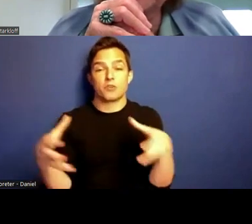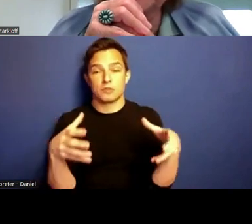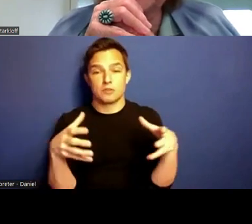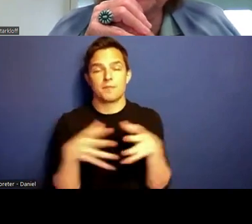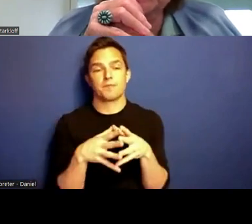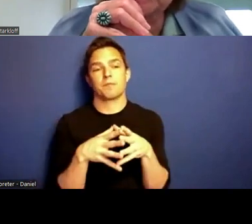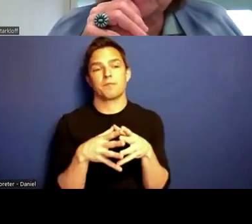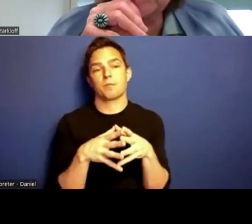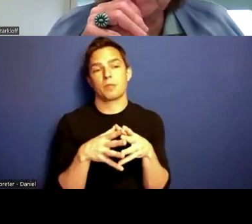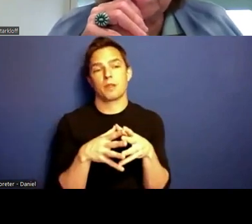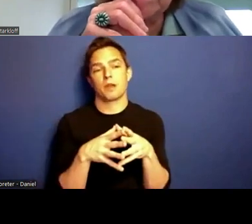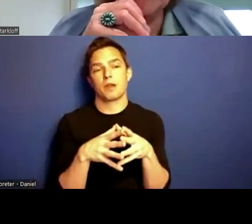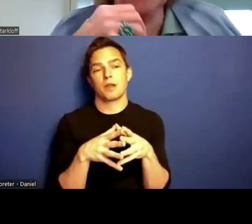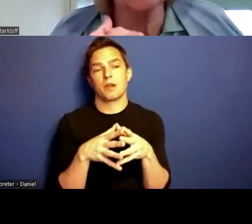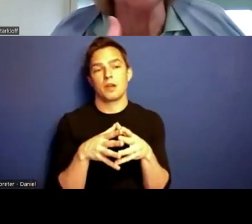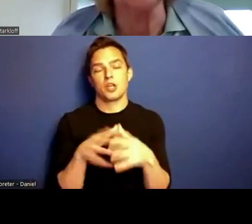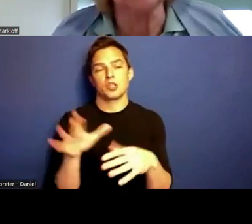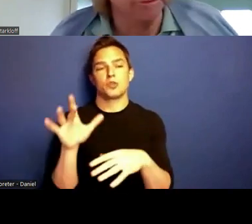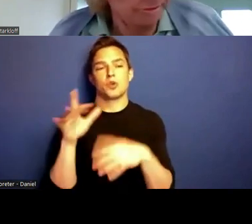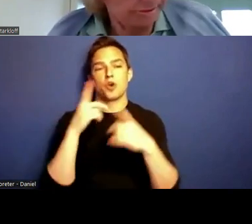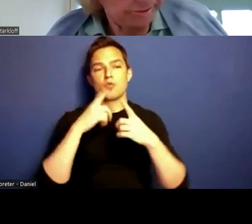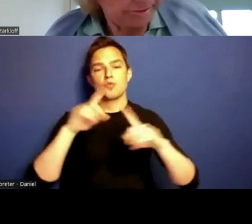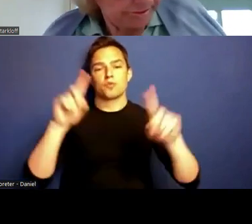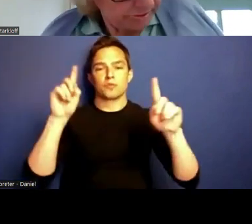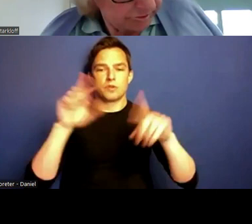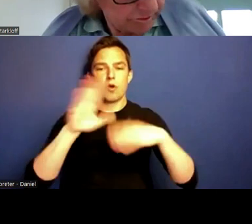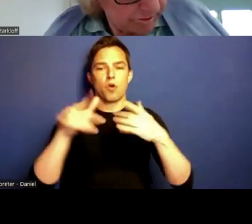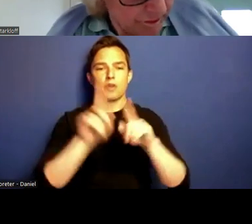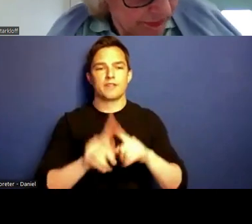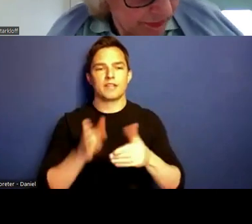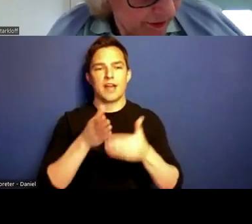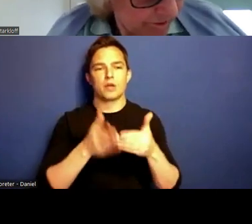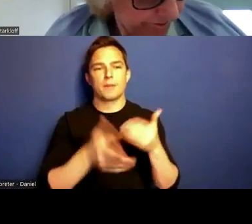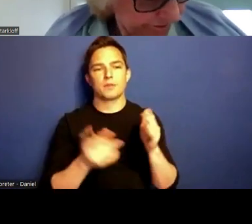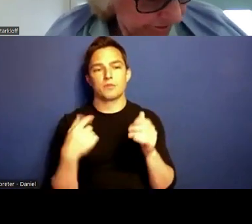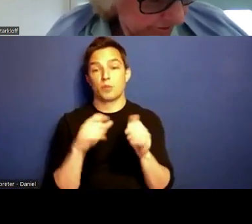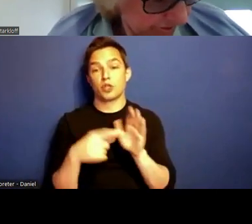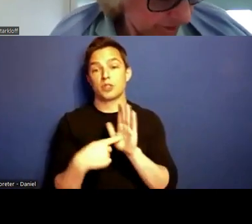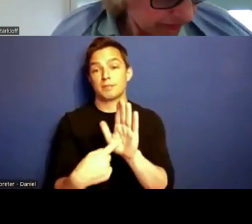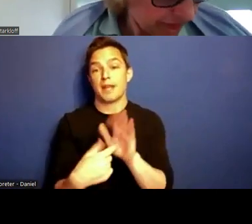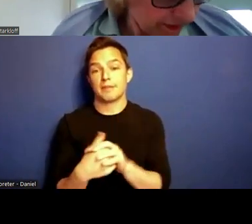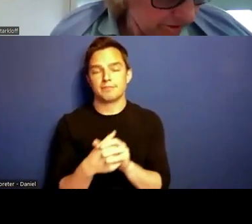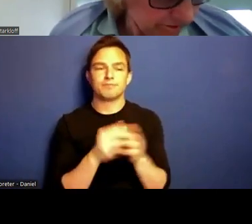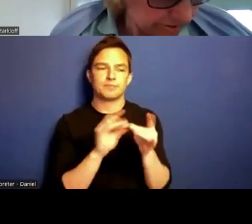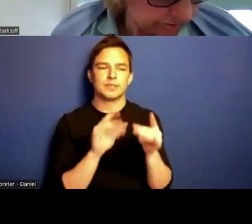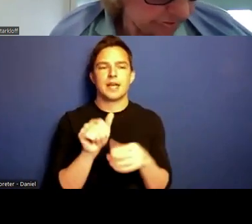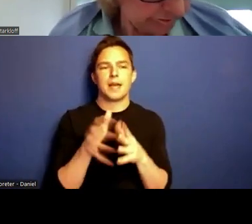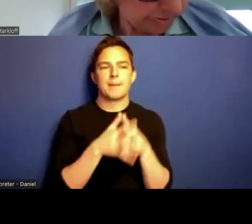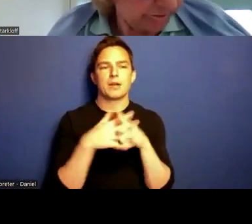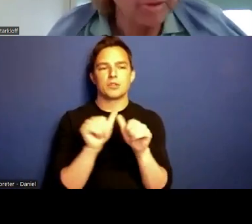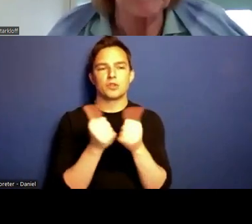to reach all the outcomes that we can display. And I mentioned the American Association of People